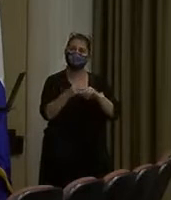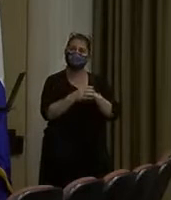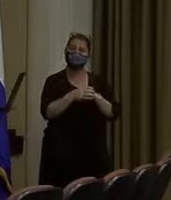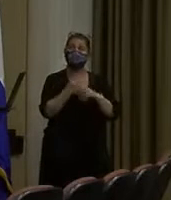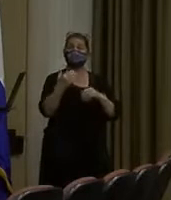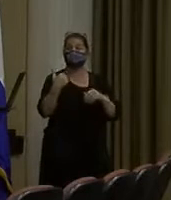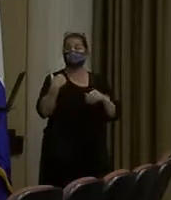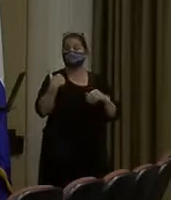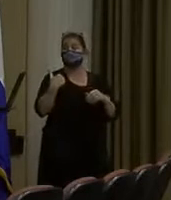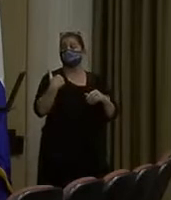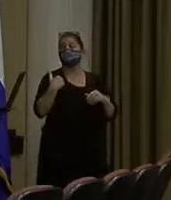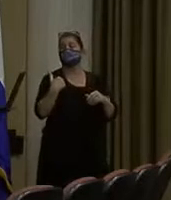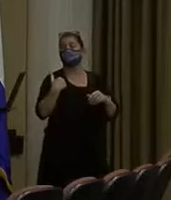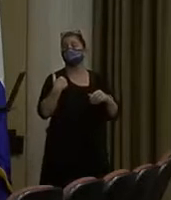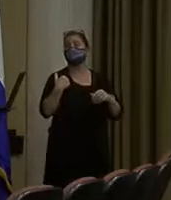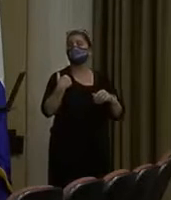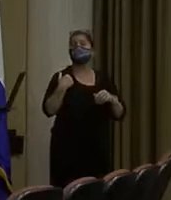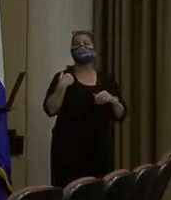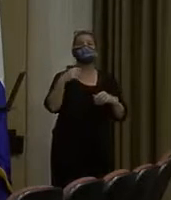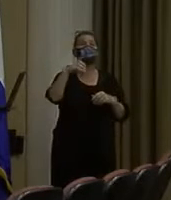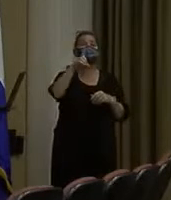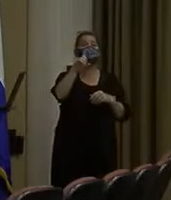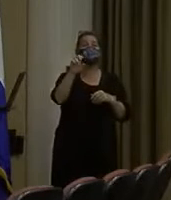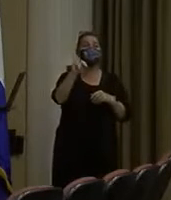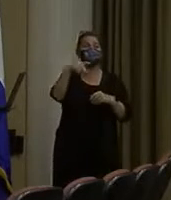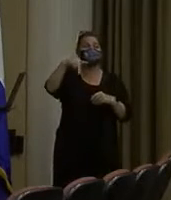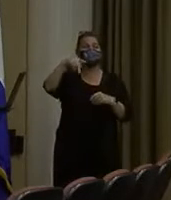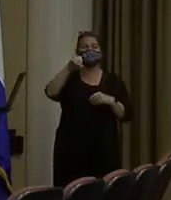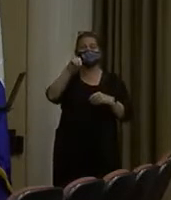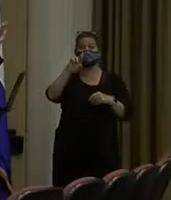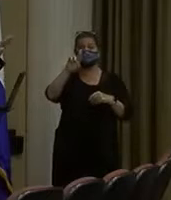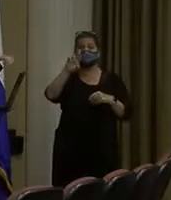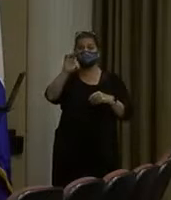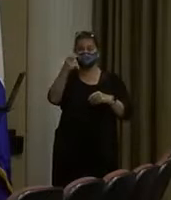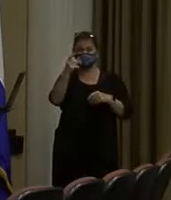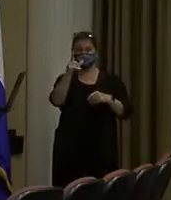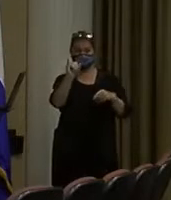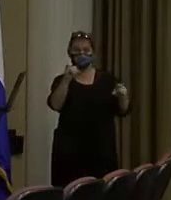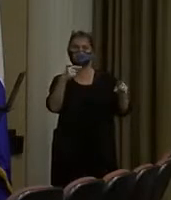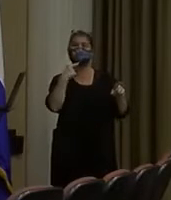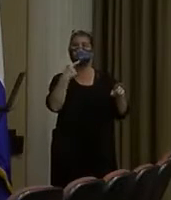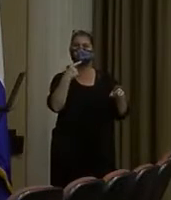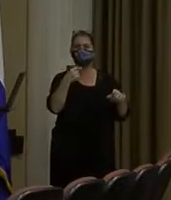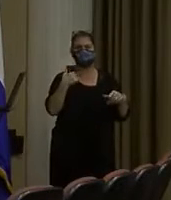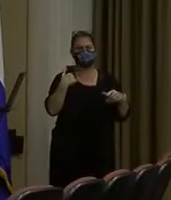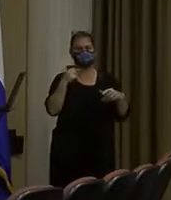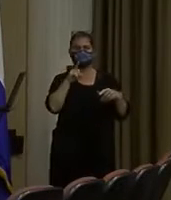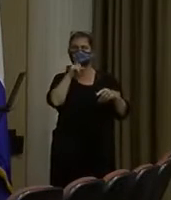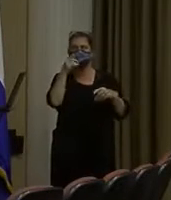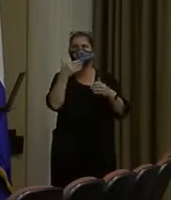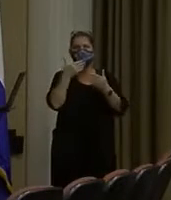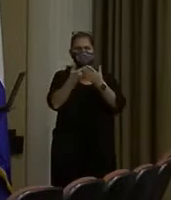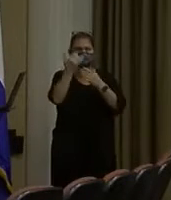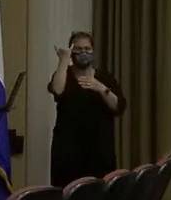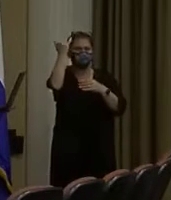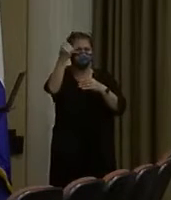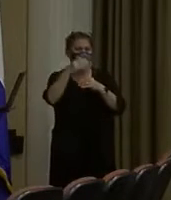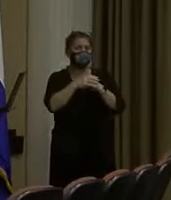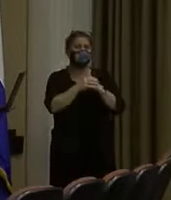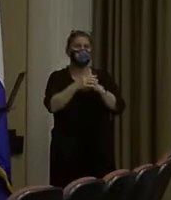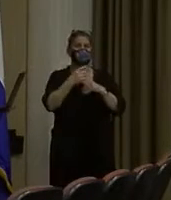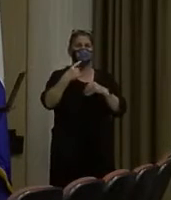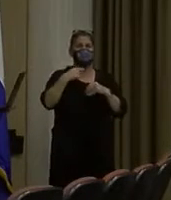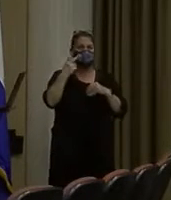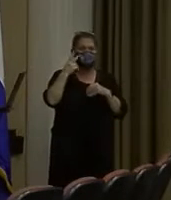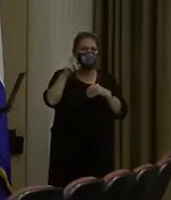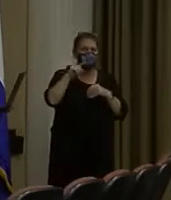So now I have, let's go with Dean Porcelli, right? Dean Porcelli says, "I have this really good idea. We're seeing